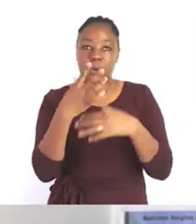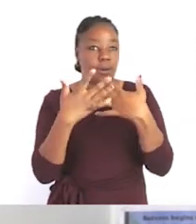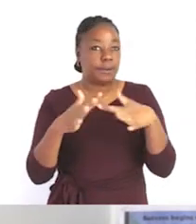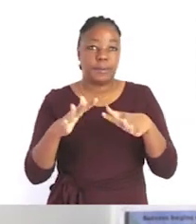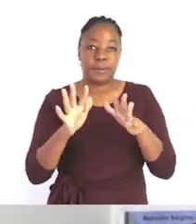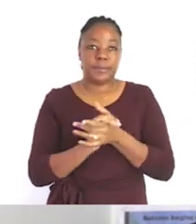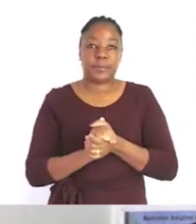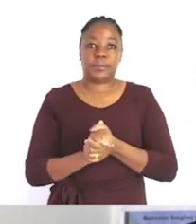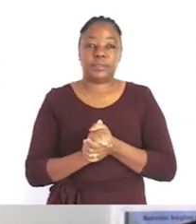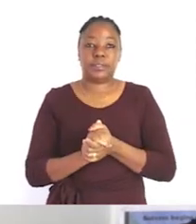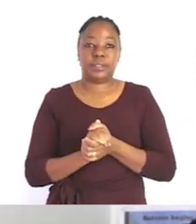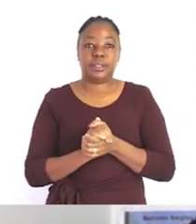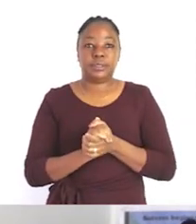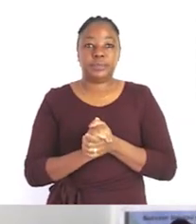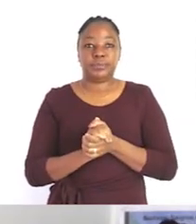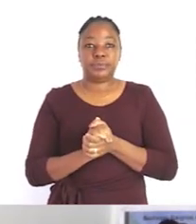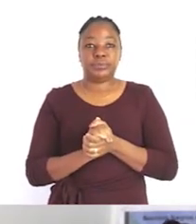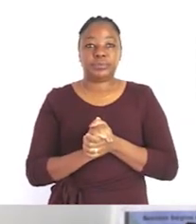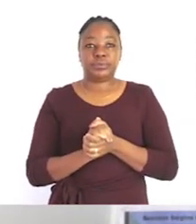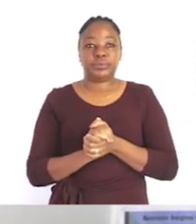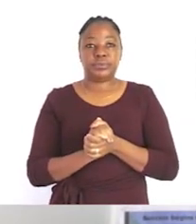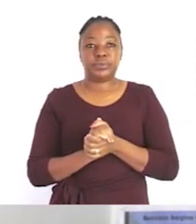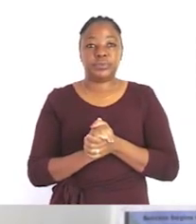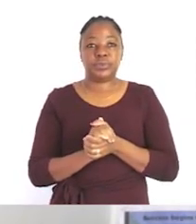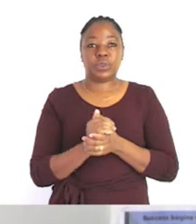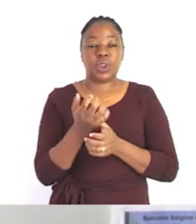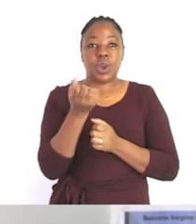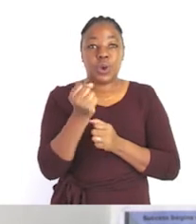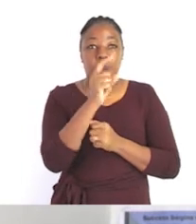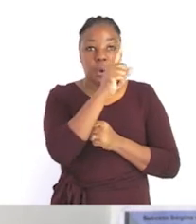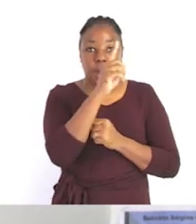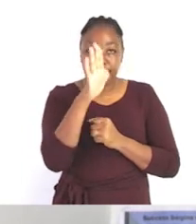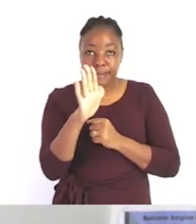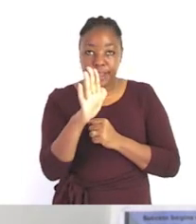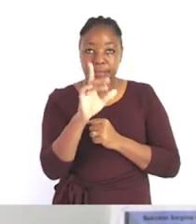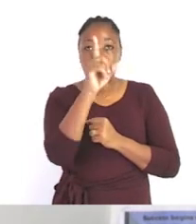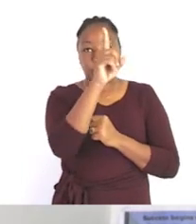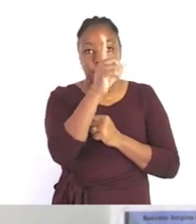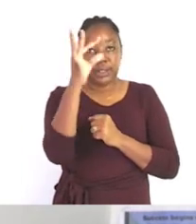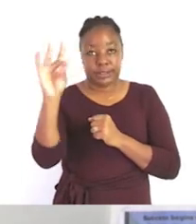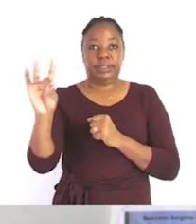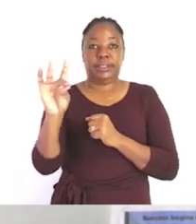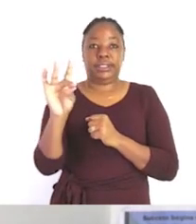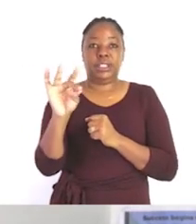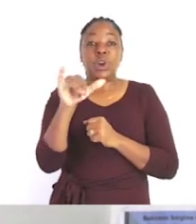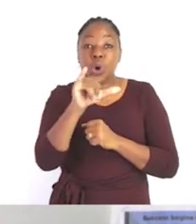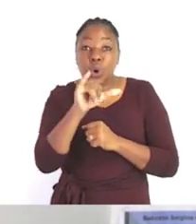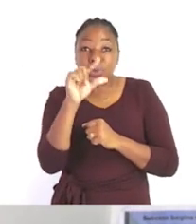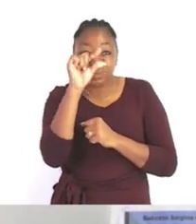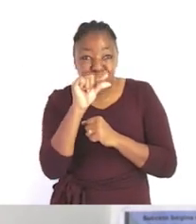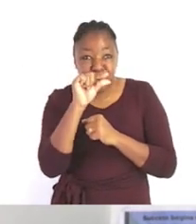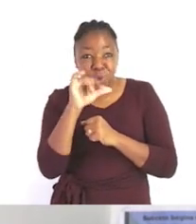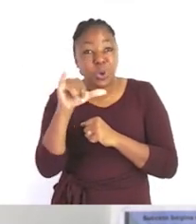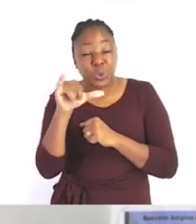take a look at our numbers that are left. Here we have 5 and 8. The second digit, that